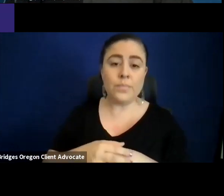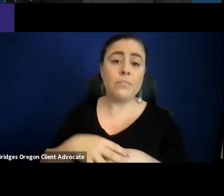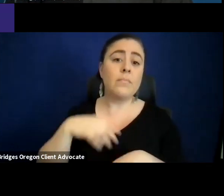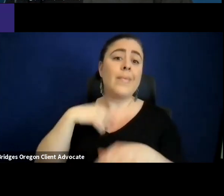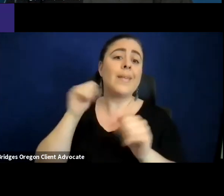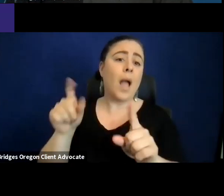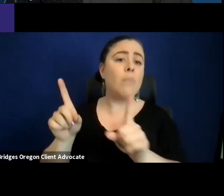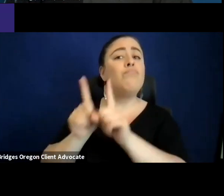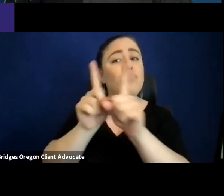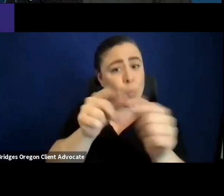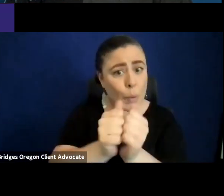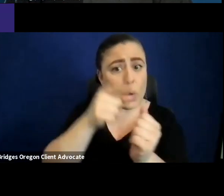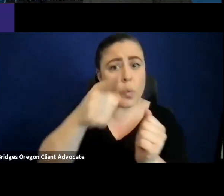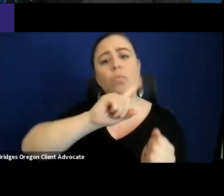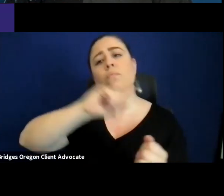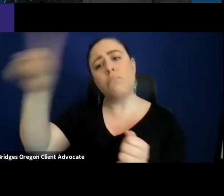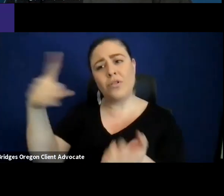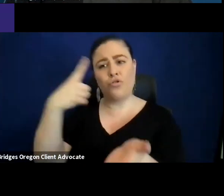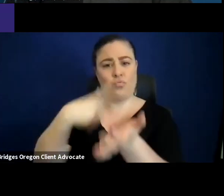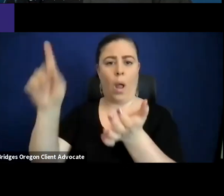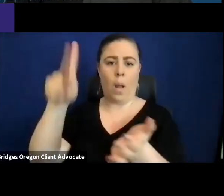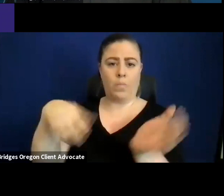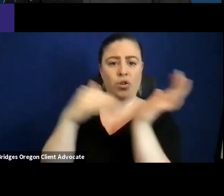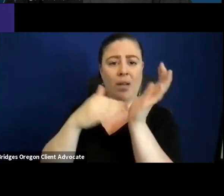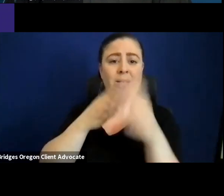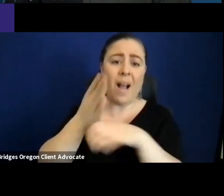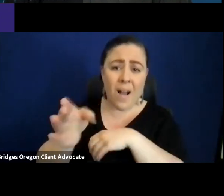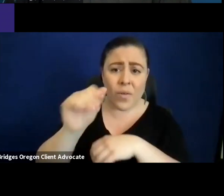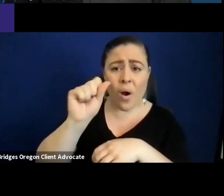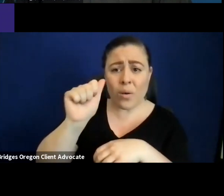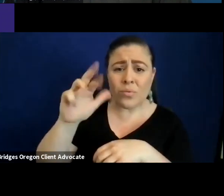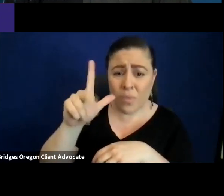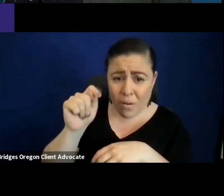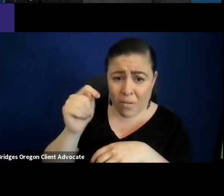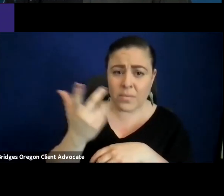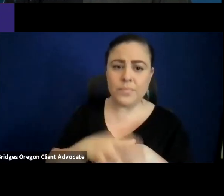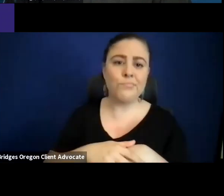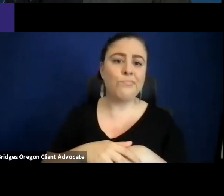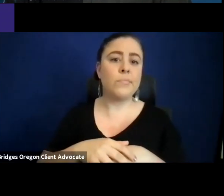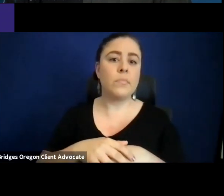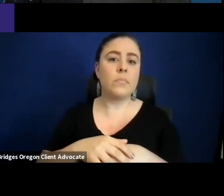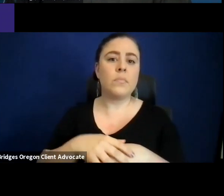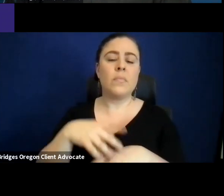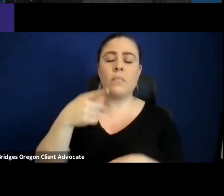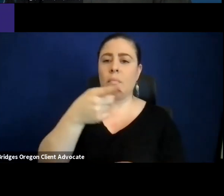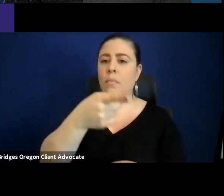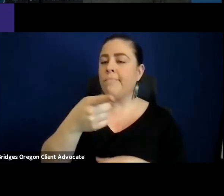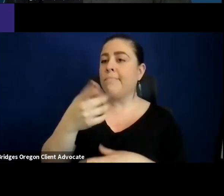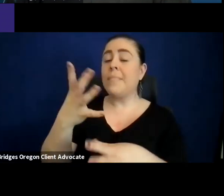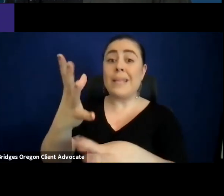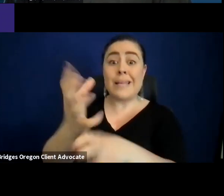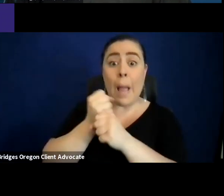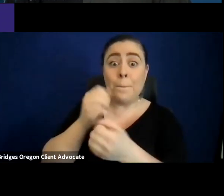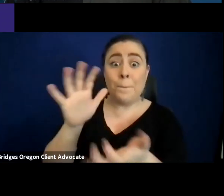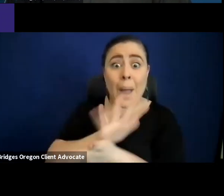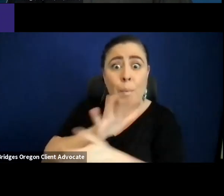order. I can accompany you to get checked, get checked up by a doctor after an assault.